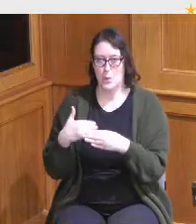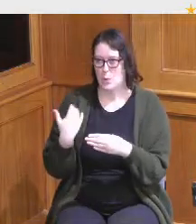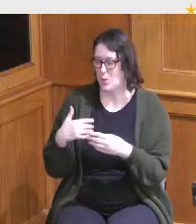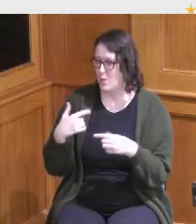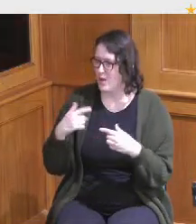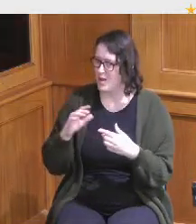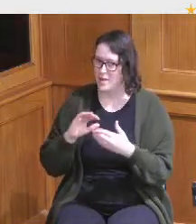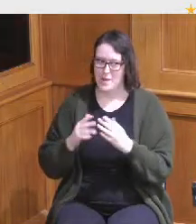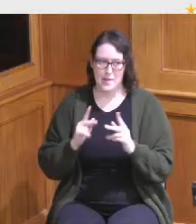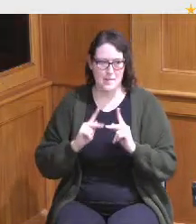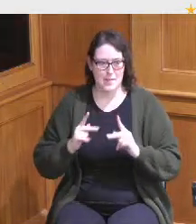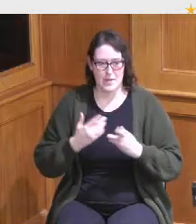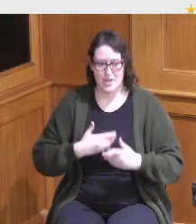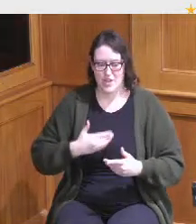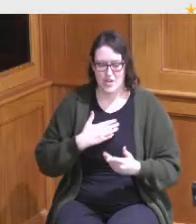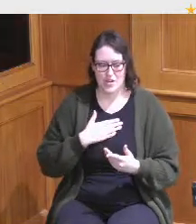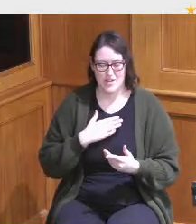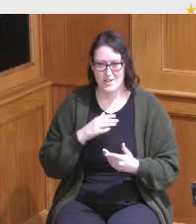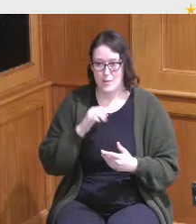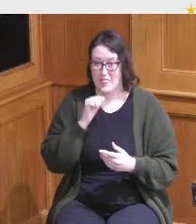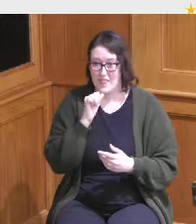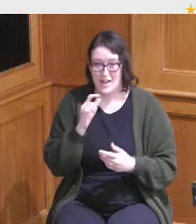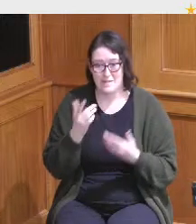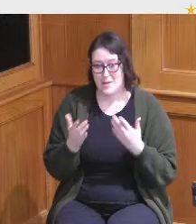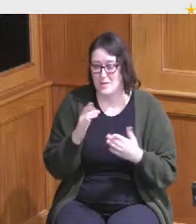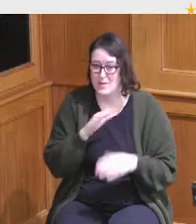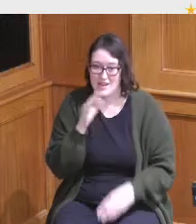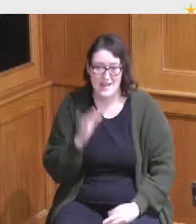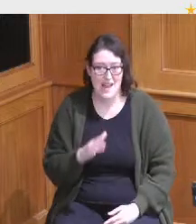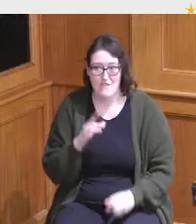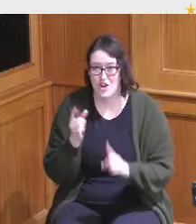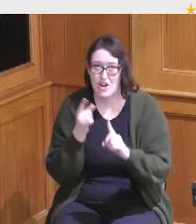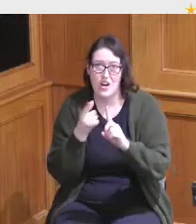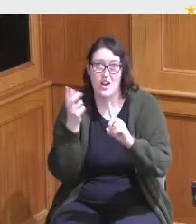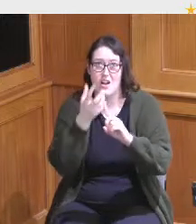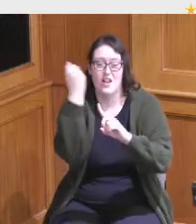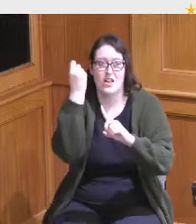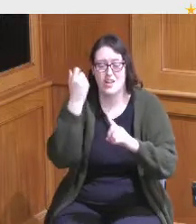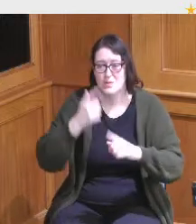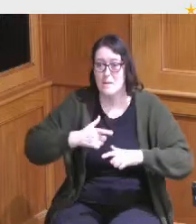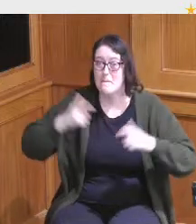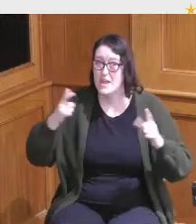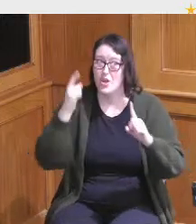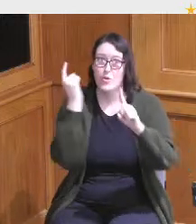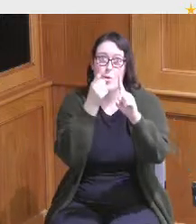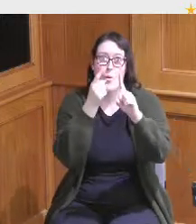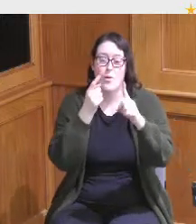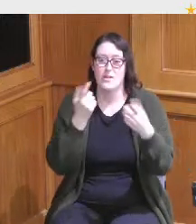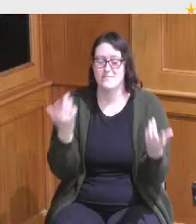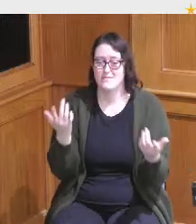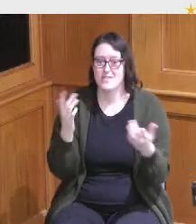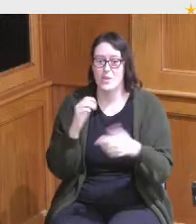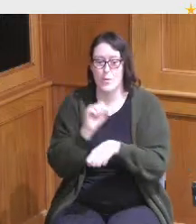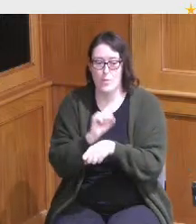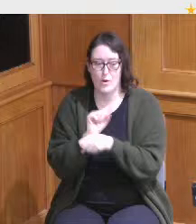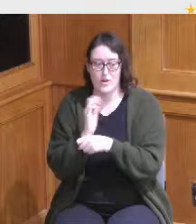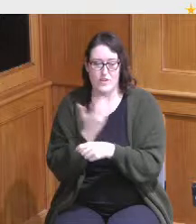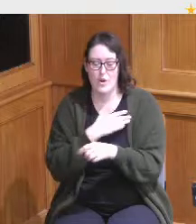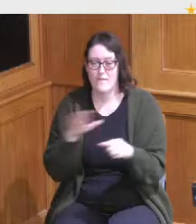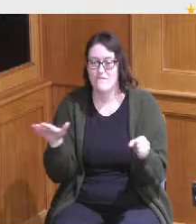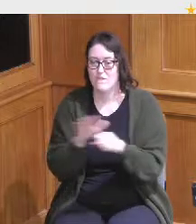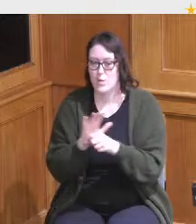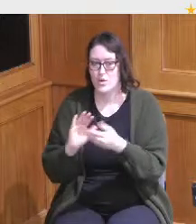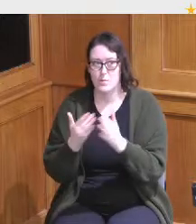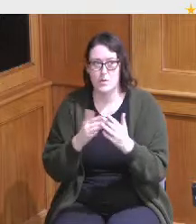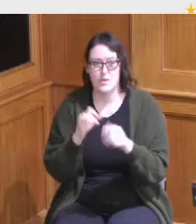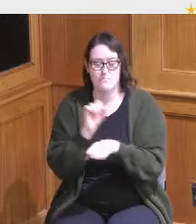and many of our partners felt like was not achievable. That was a really big goal for our community, and is only due to the work of our entire community